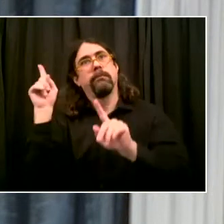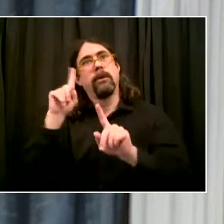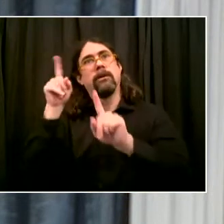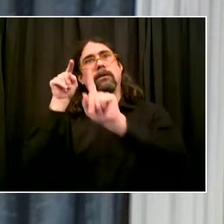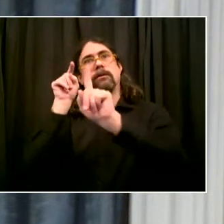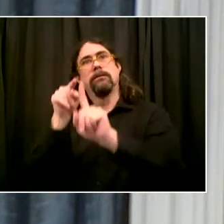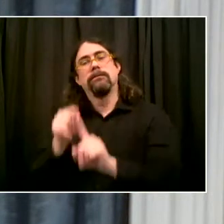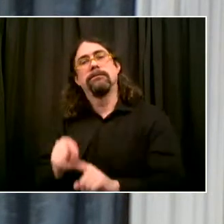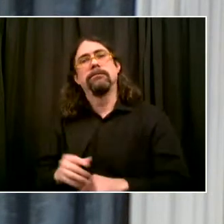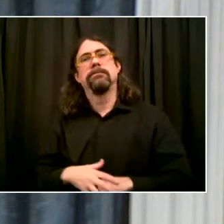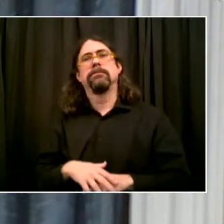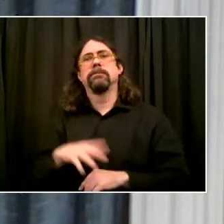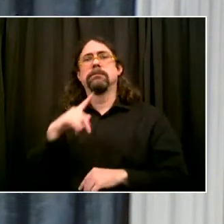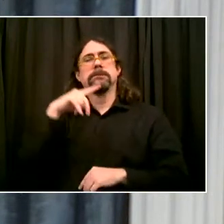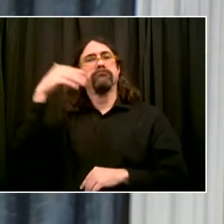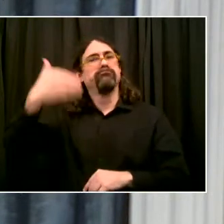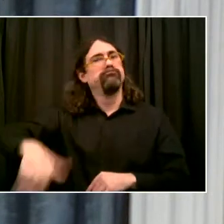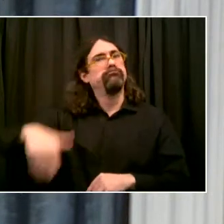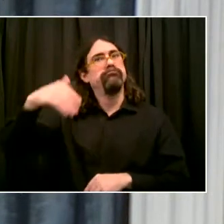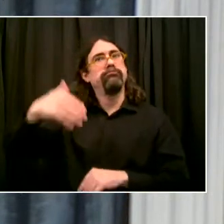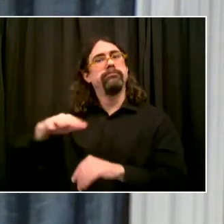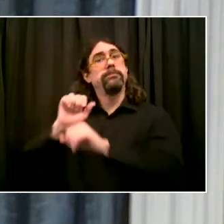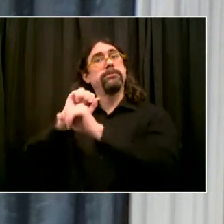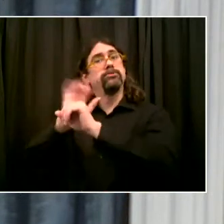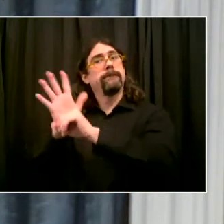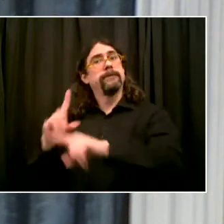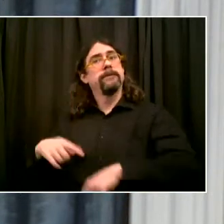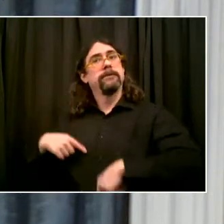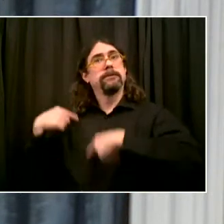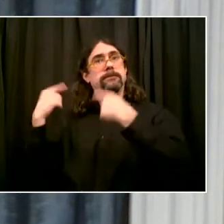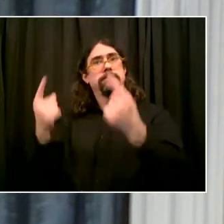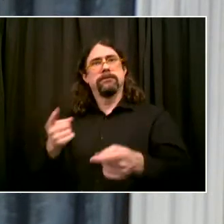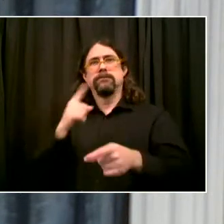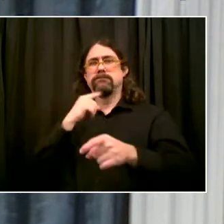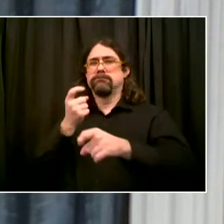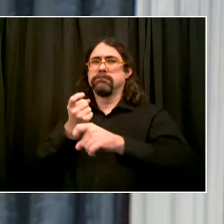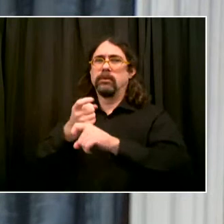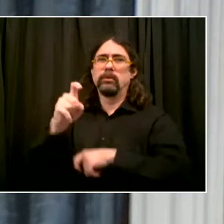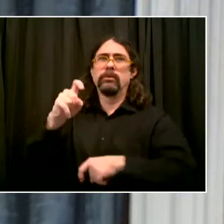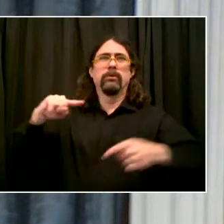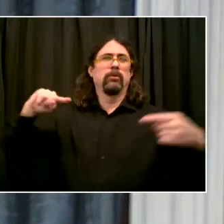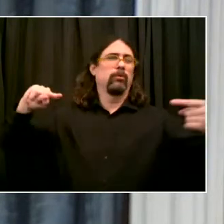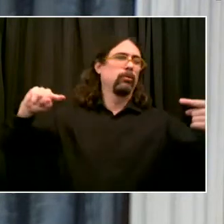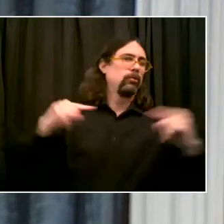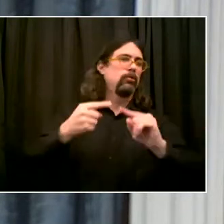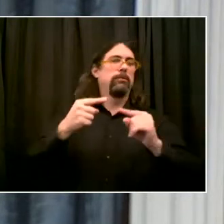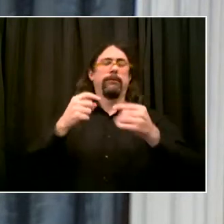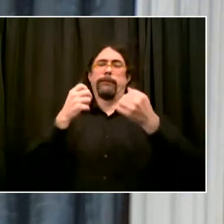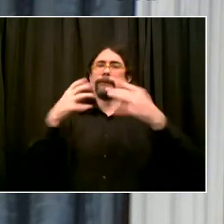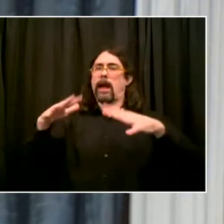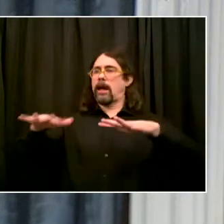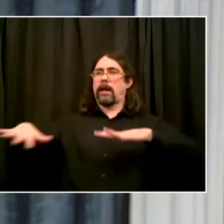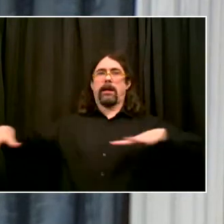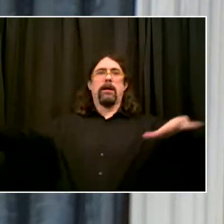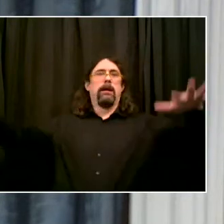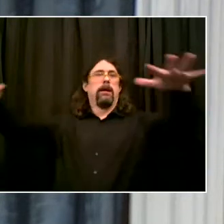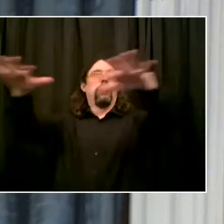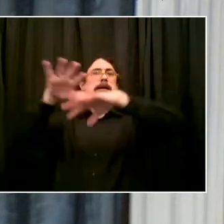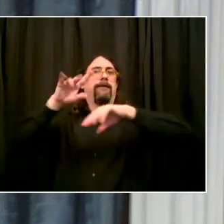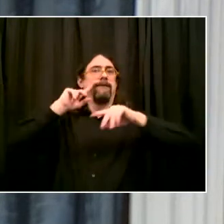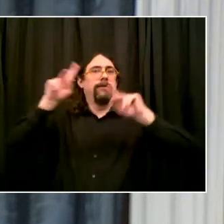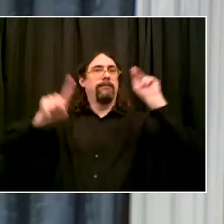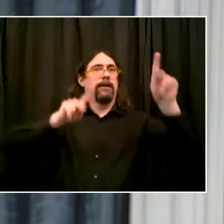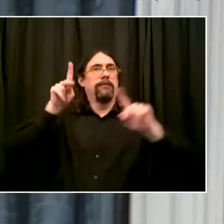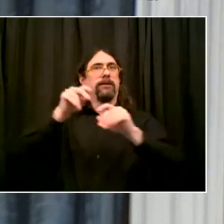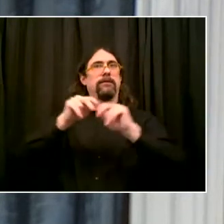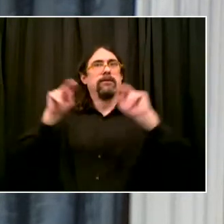health inequities. We know the communities we are working with are as determined as we are to ensure that this does not happen in the